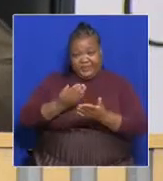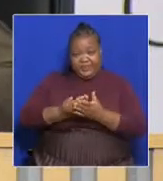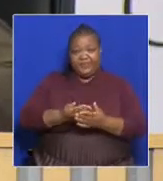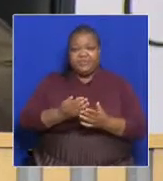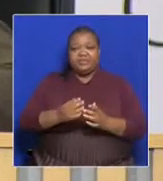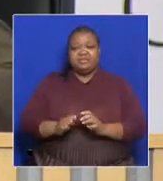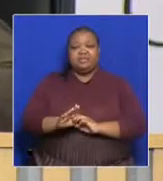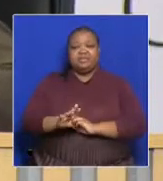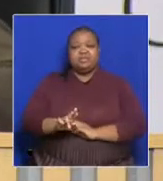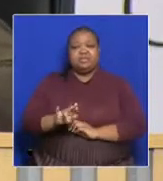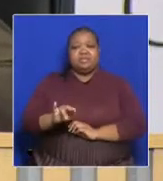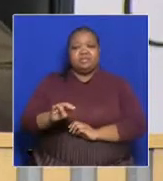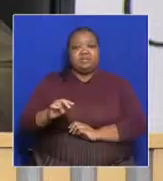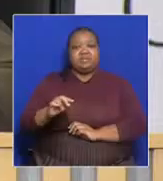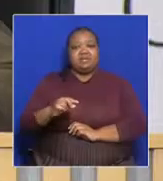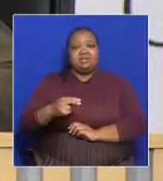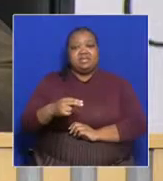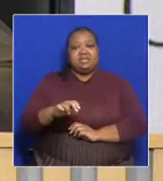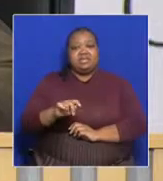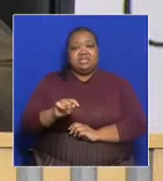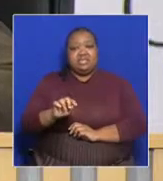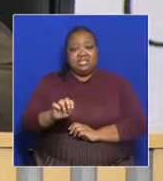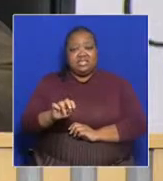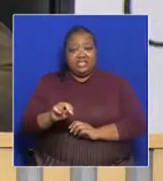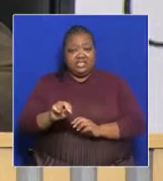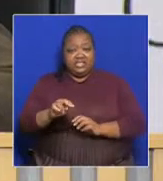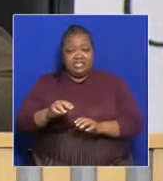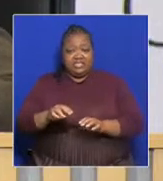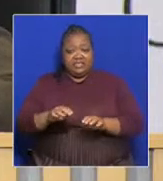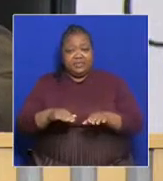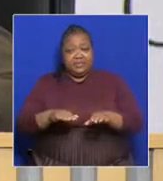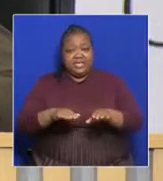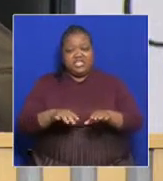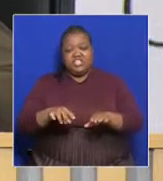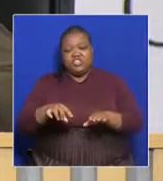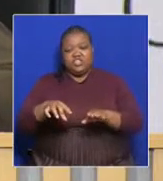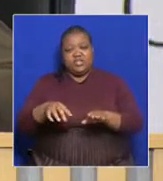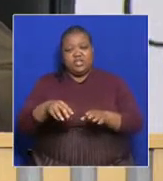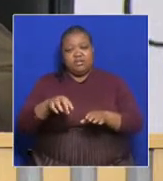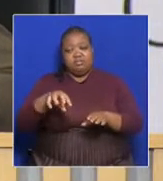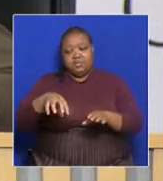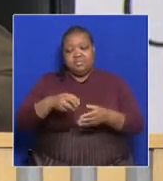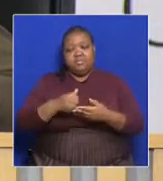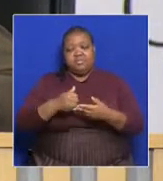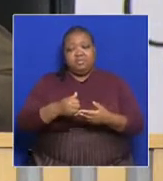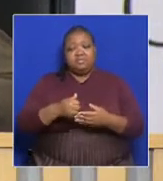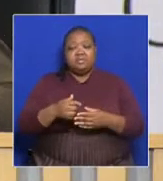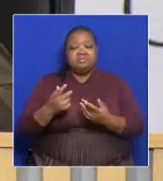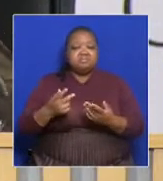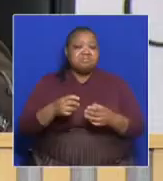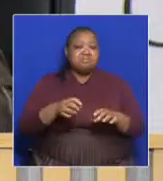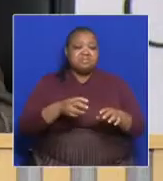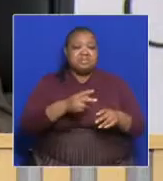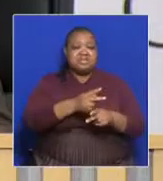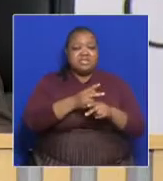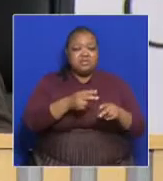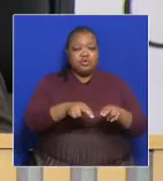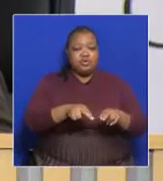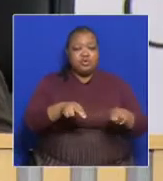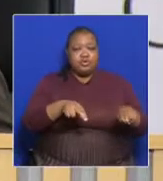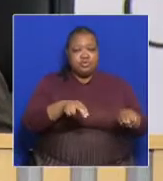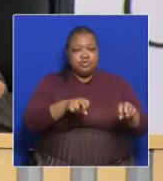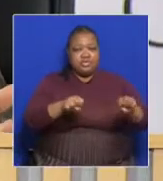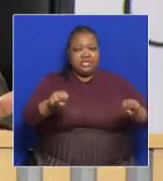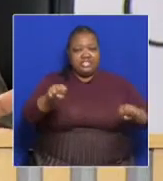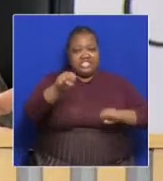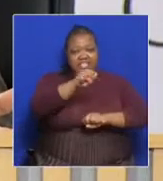the stations had the physical capacity in terms of their safes. If you looked at it, they could accommodate more than a ton. Why they didn't accommodate